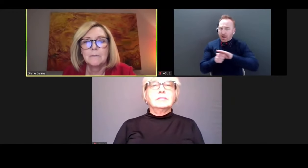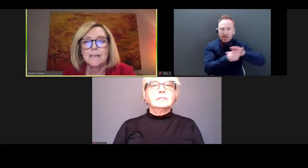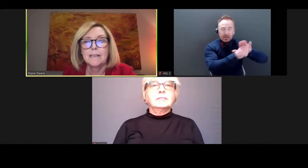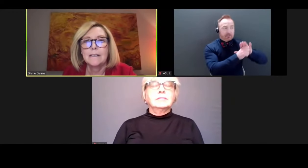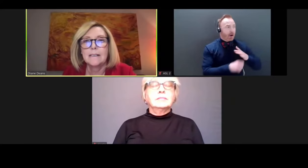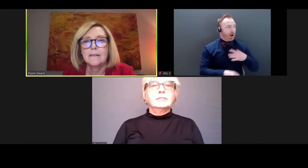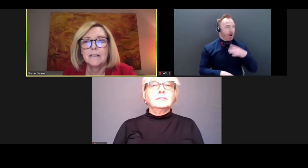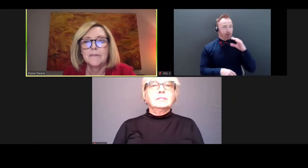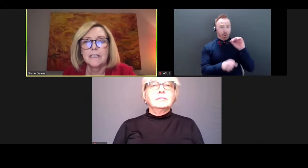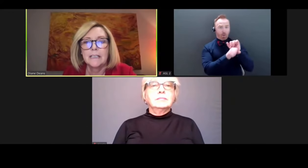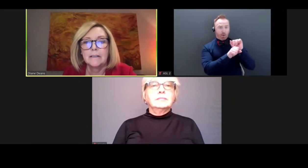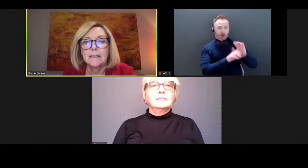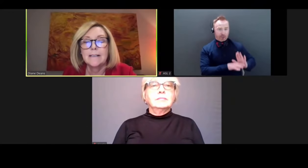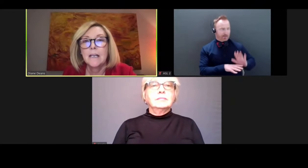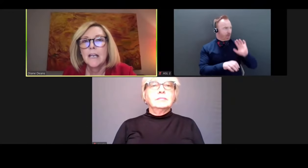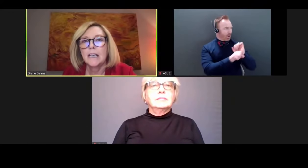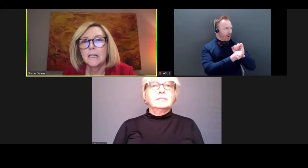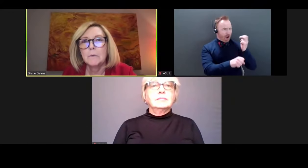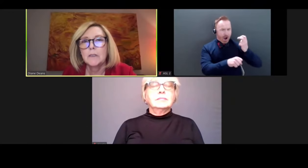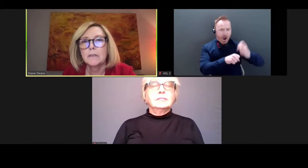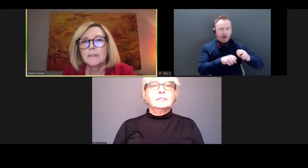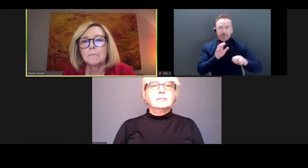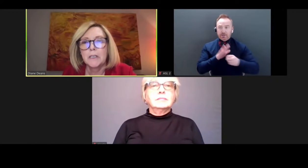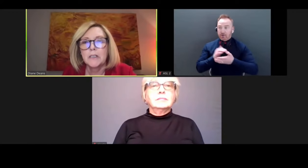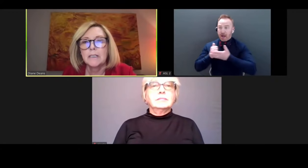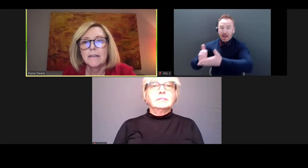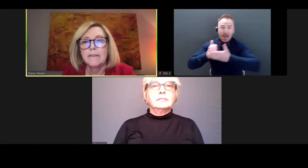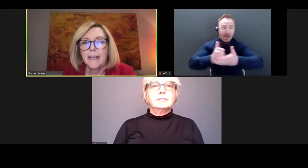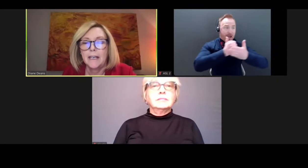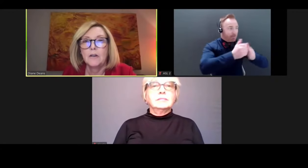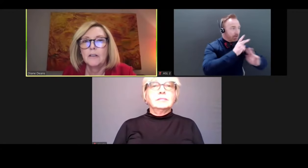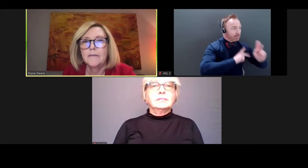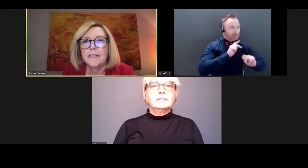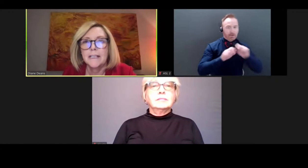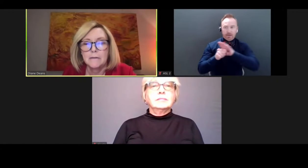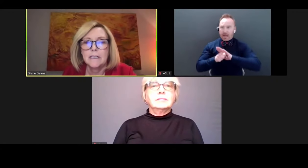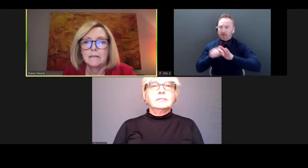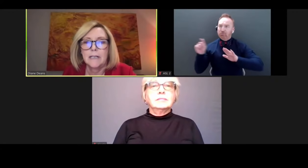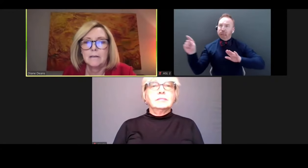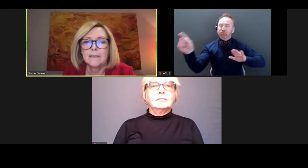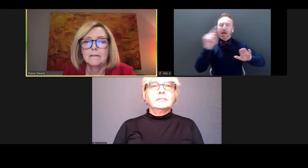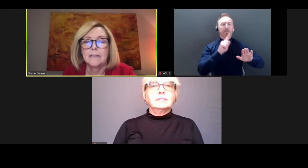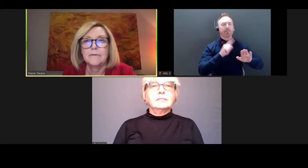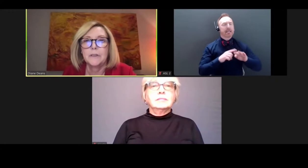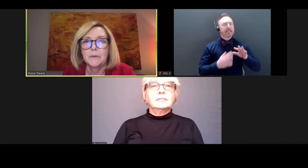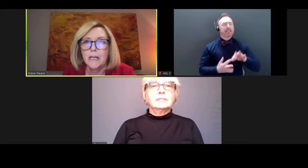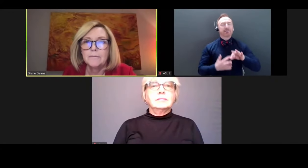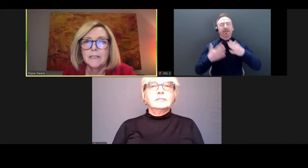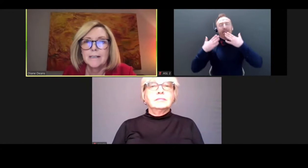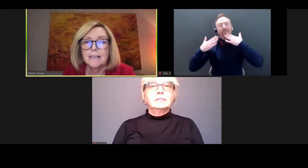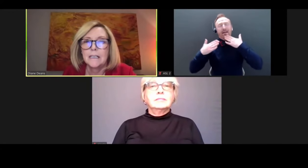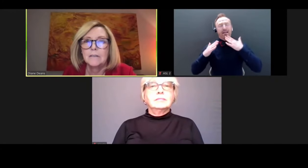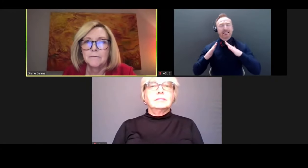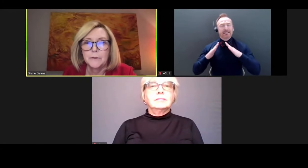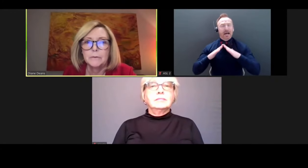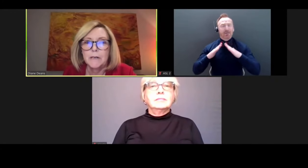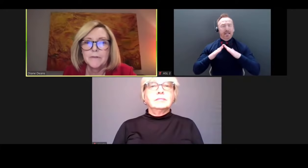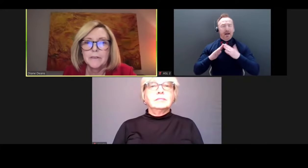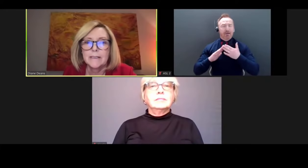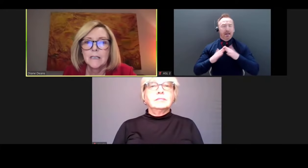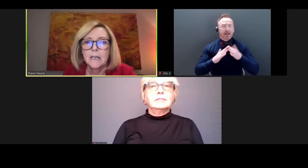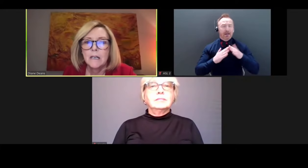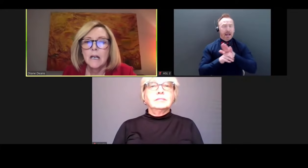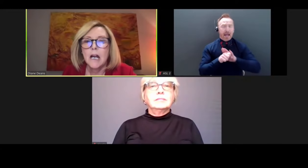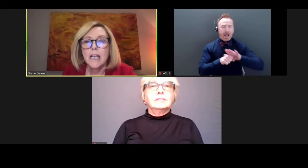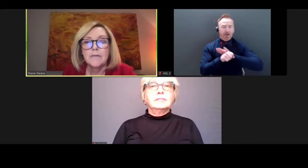assist residents in the affected areas, and I want to especially thank all of the downtown councillors for your advocacy and for your